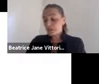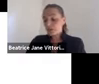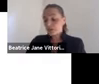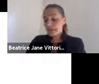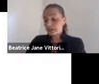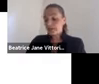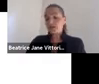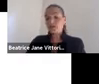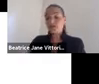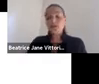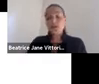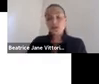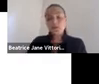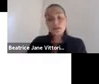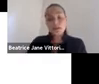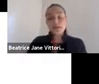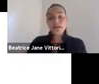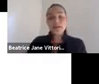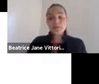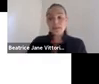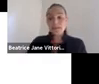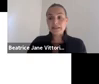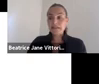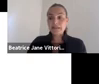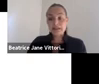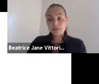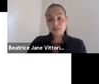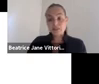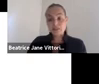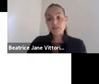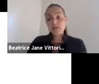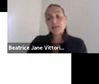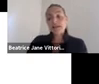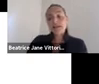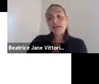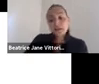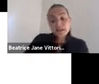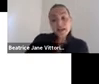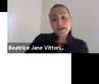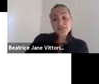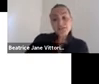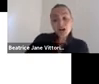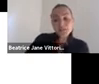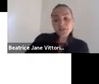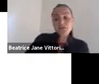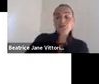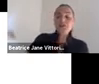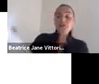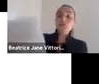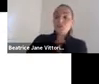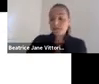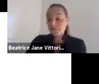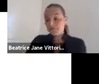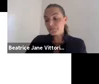included, among the many, Loretta Giaroni, Ione Bartoli, Eletta Bertani, and many more. They created and adopted for